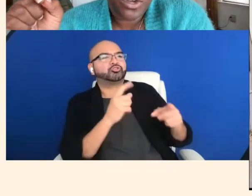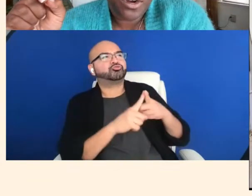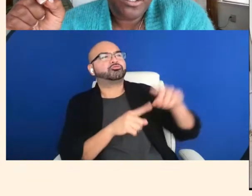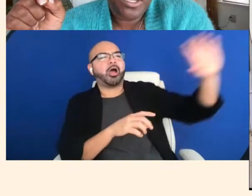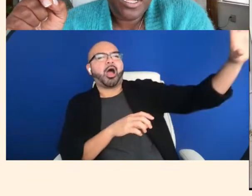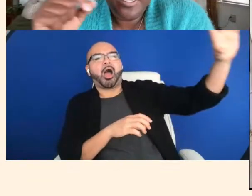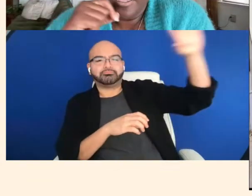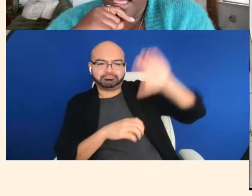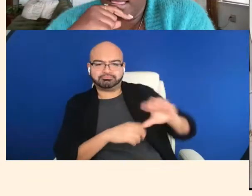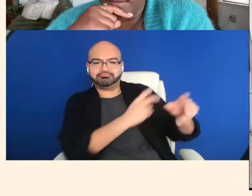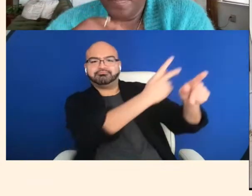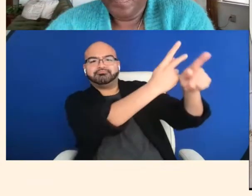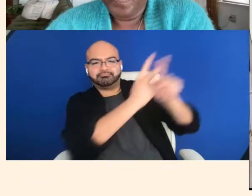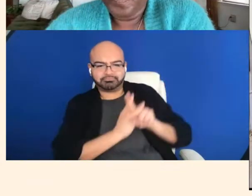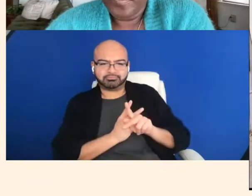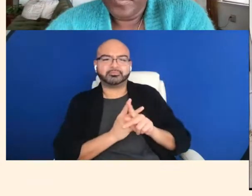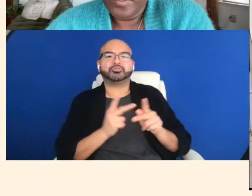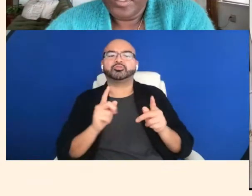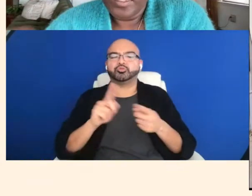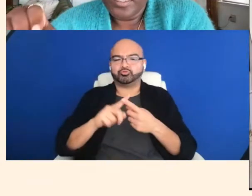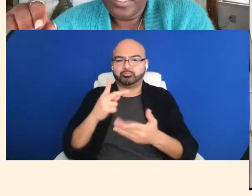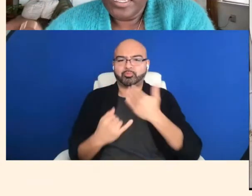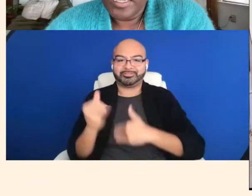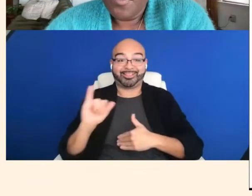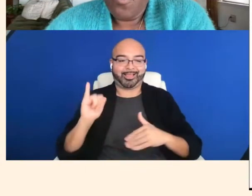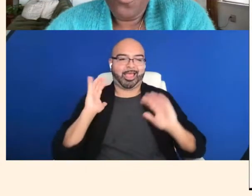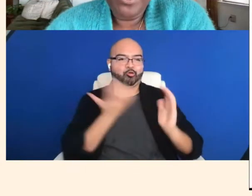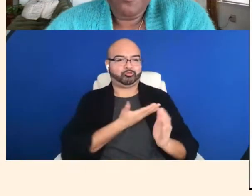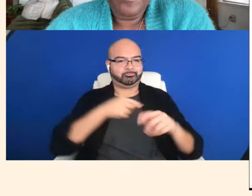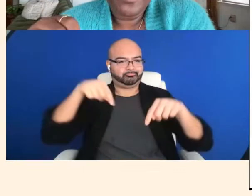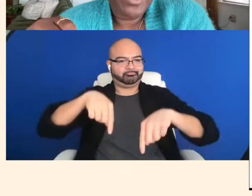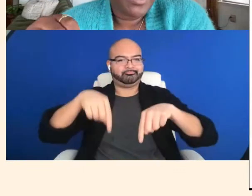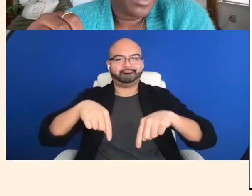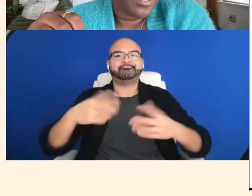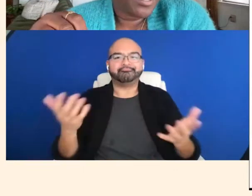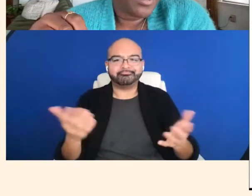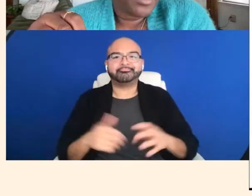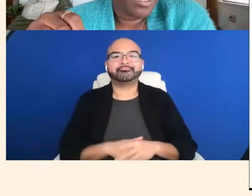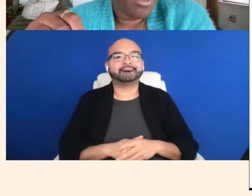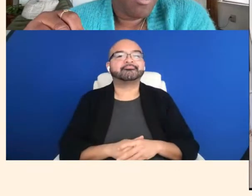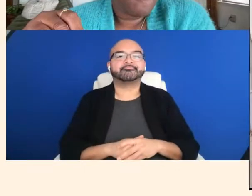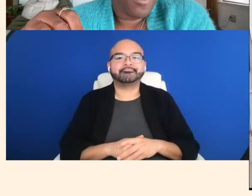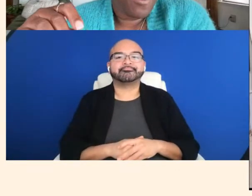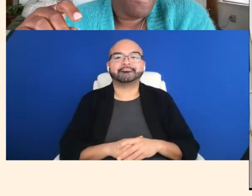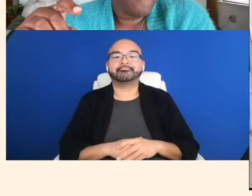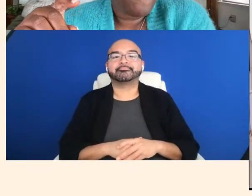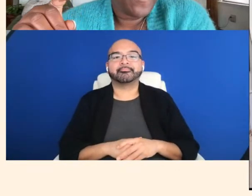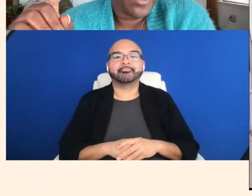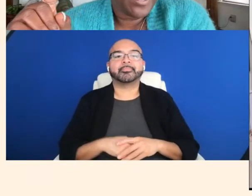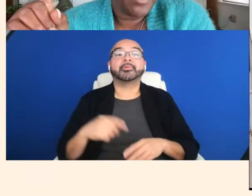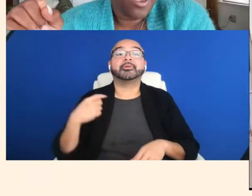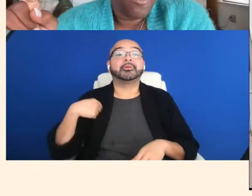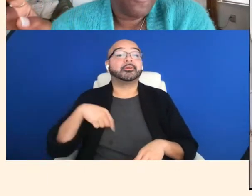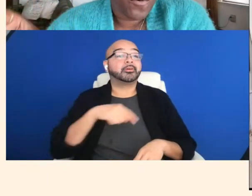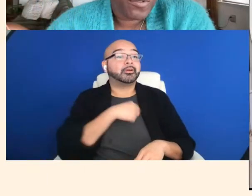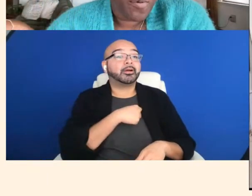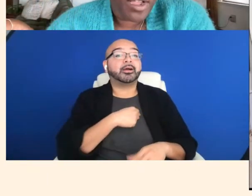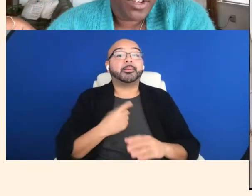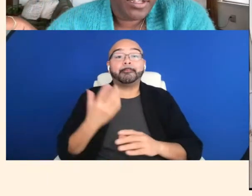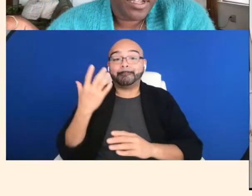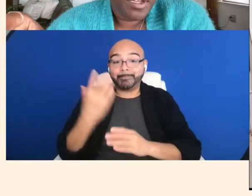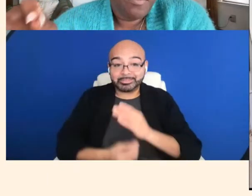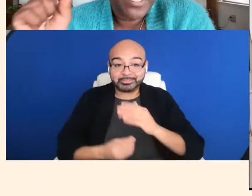such as ours. We are missing our